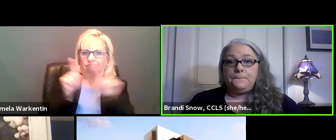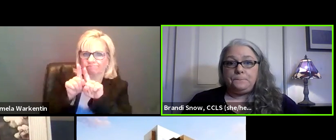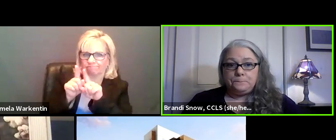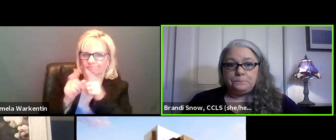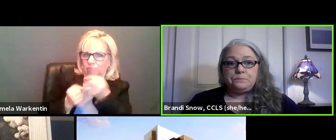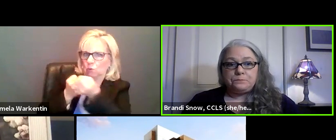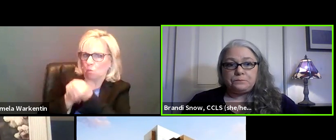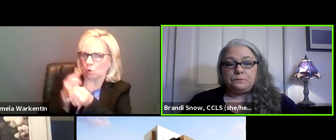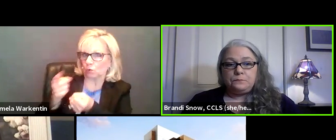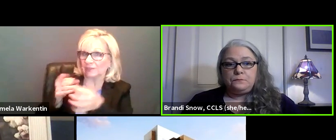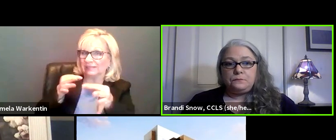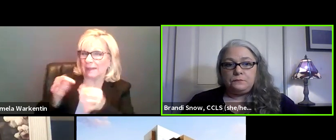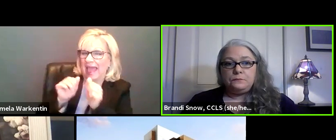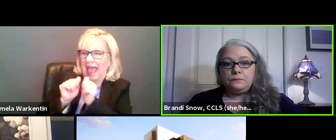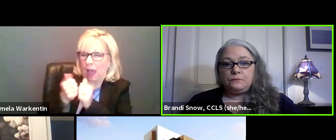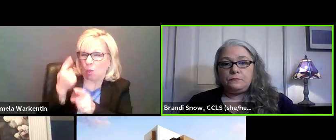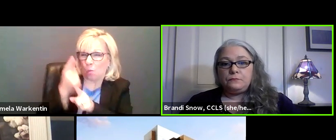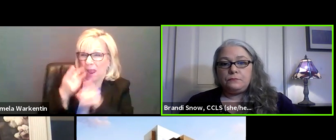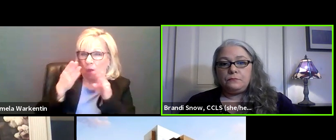that.